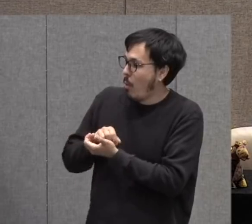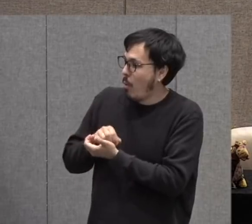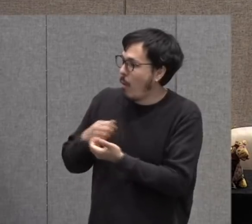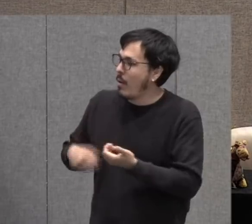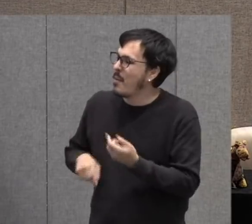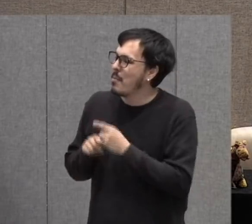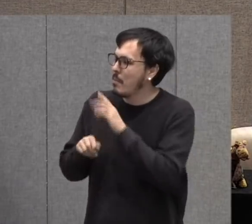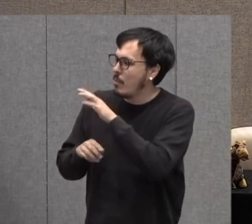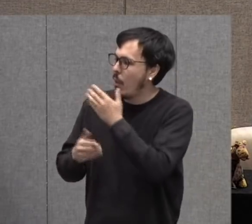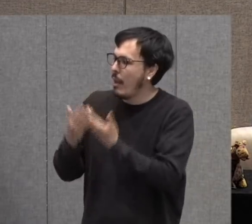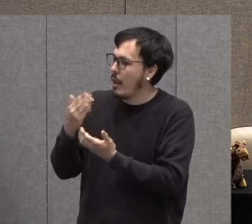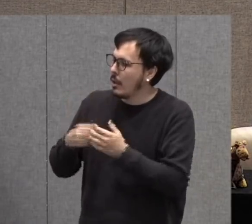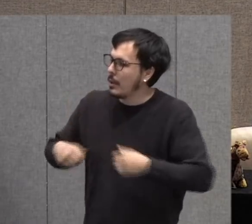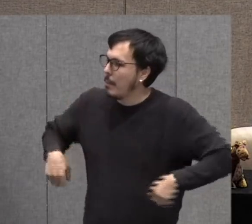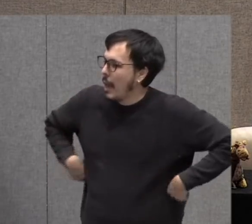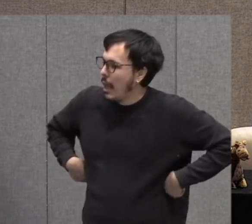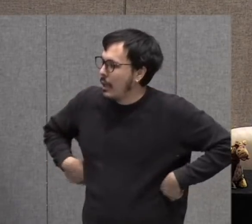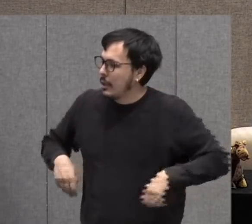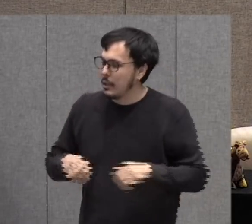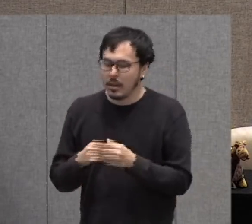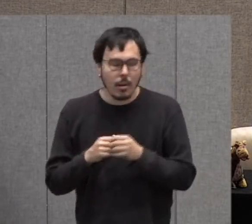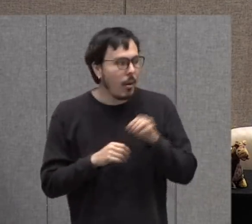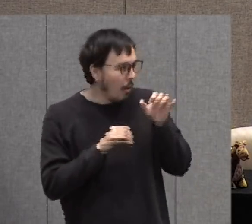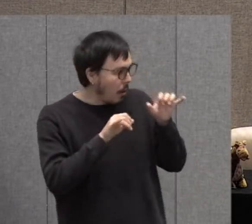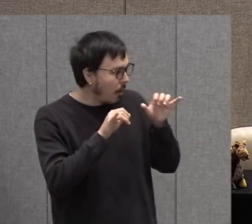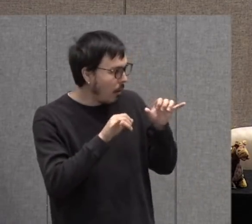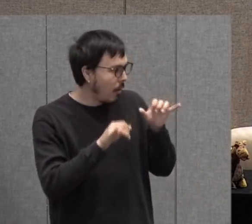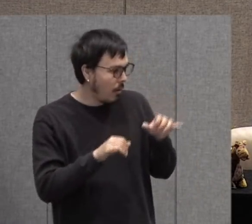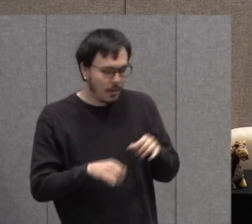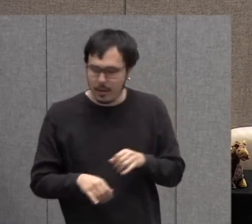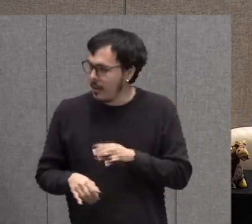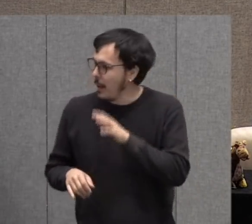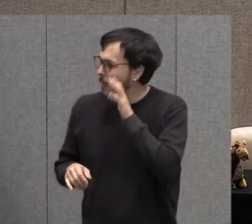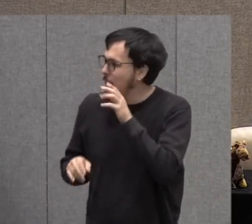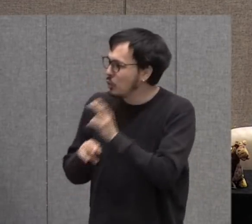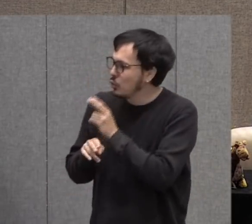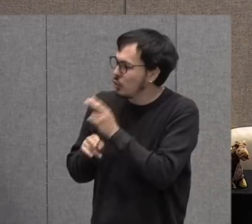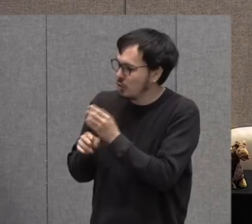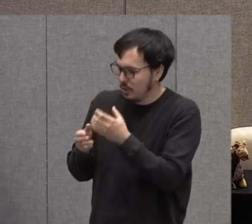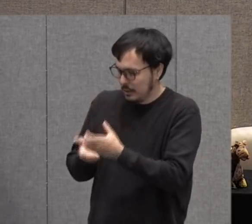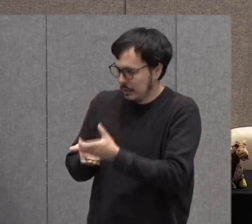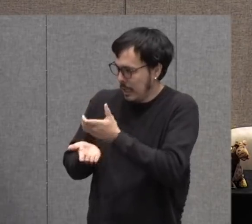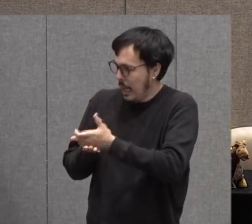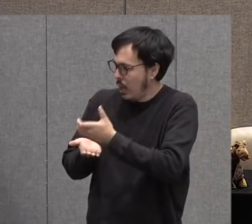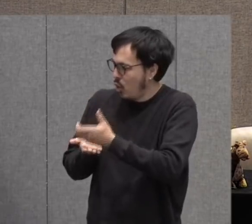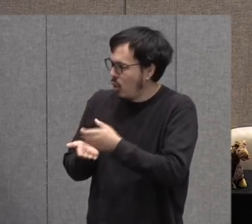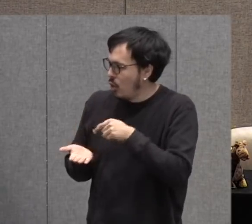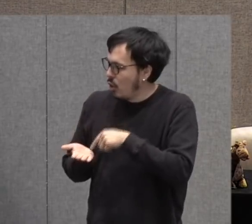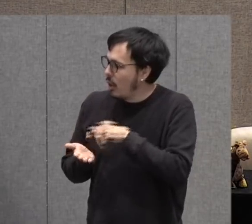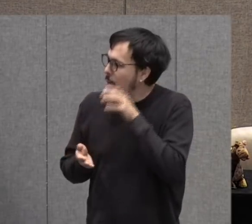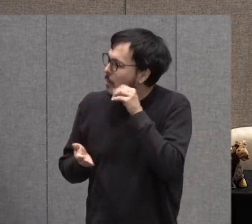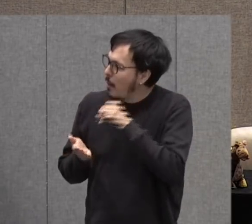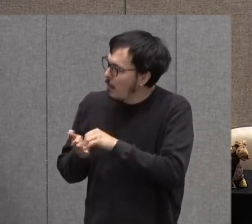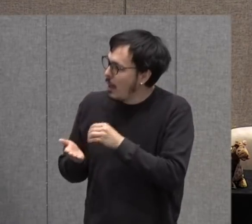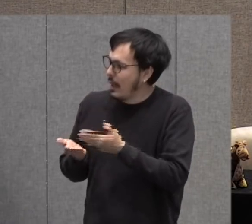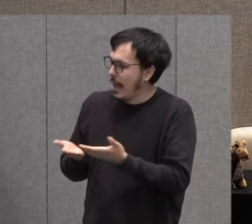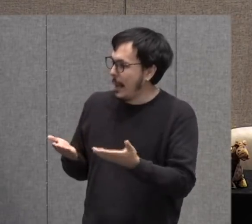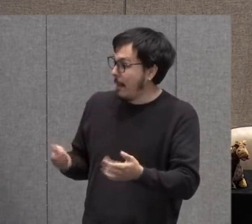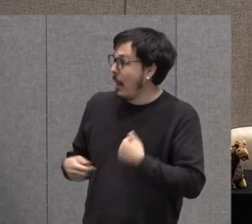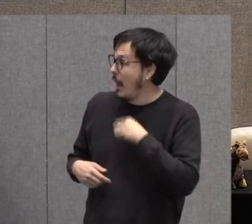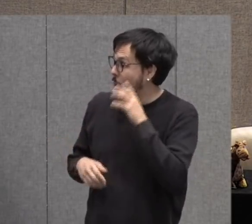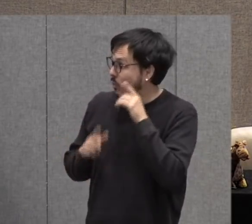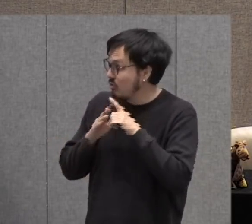Oh, Okay. So we'll start with a container. Okay. And then we have to put items in the container. okay. I'm going to